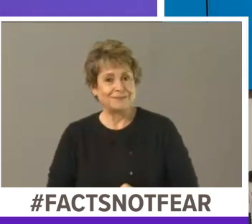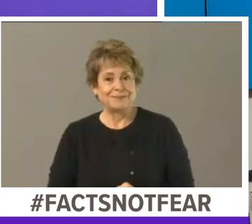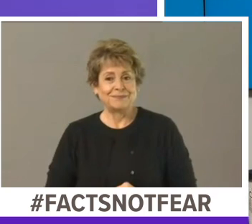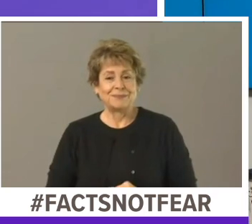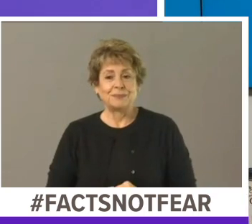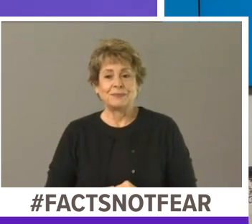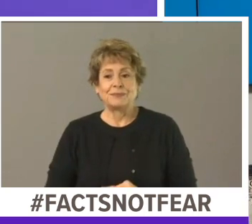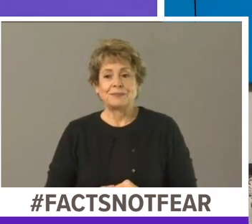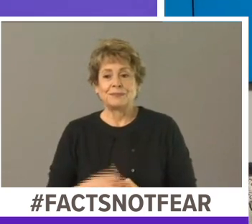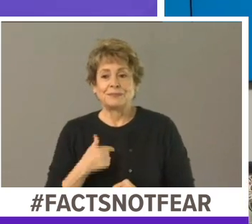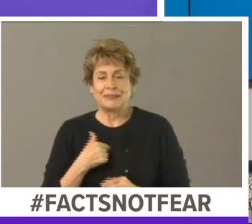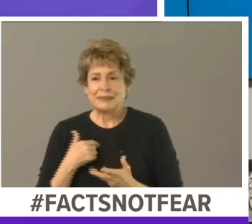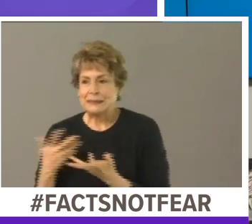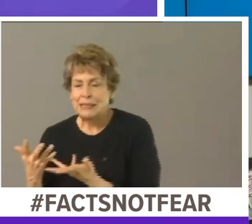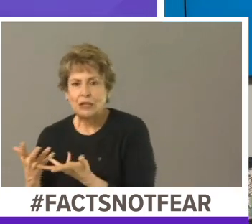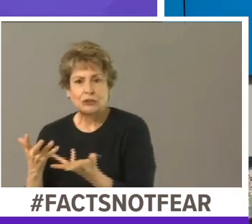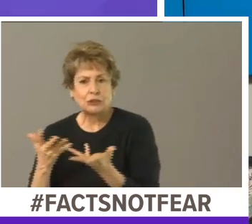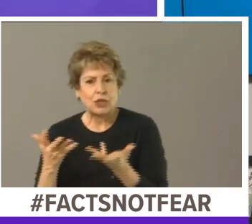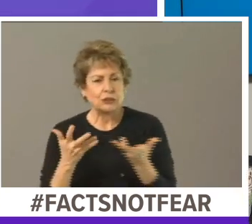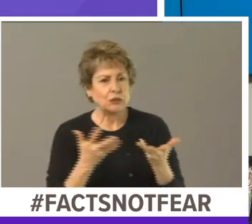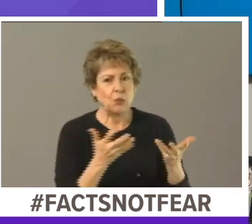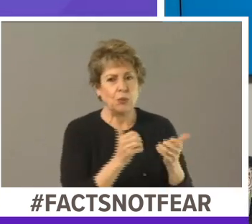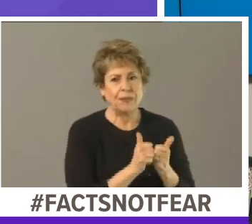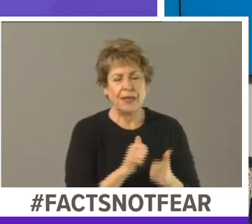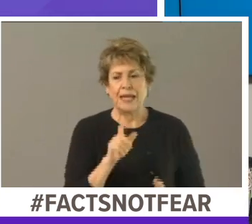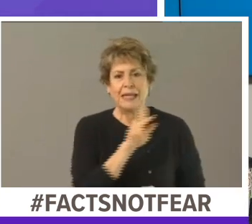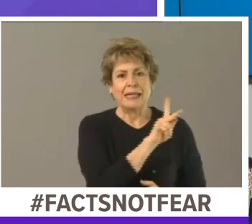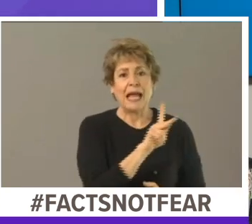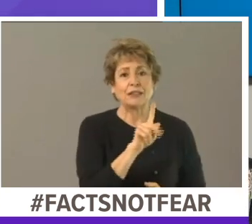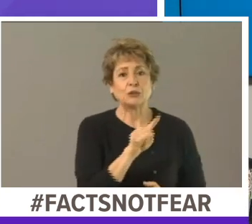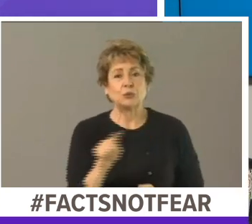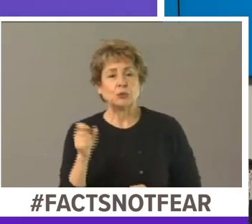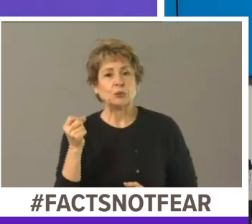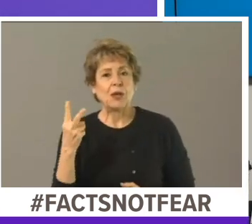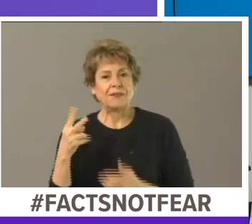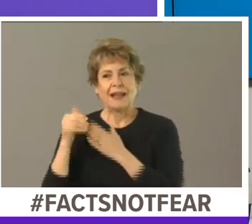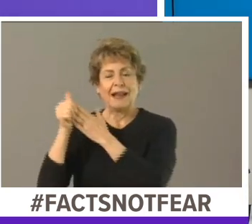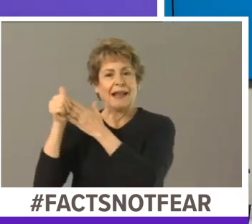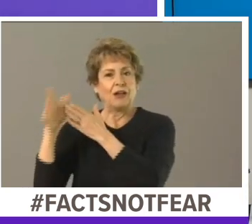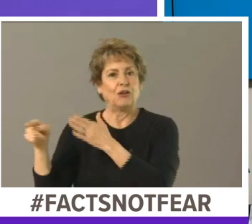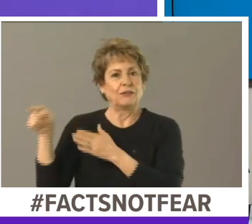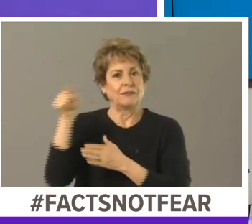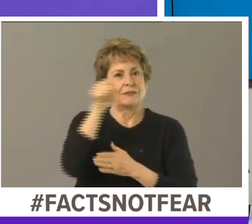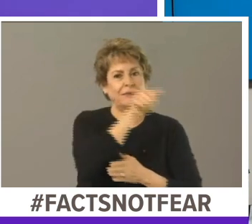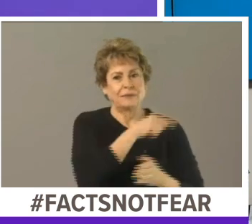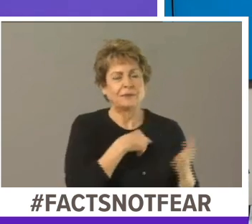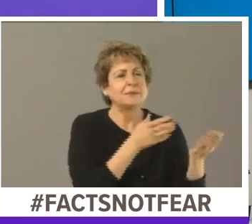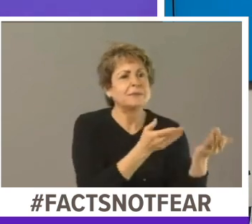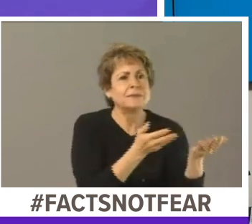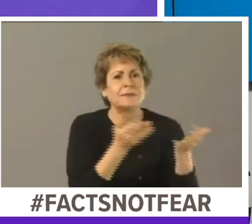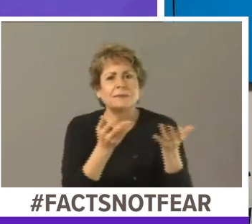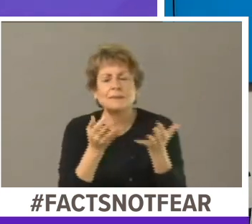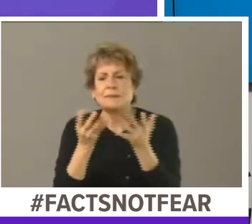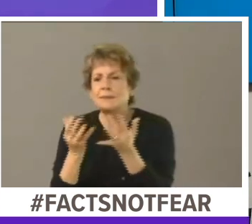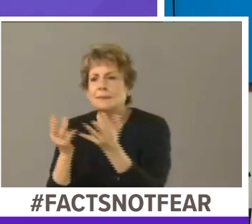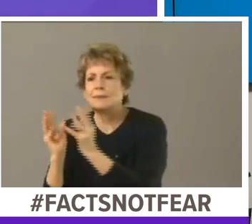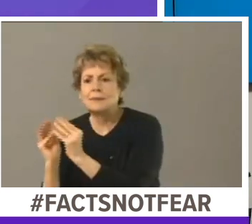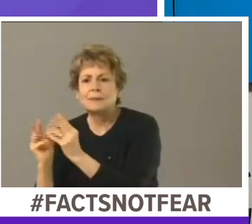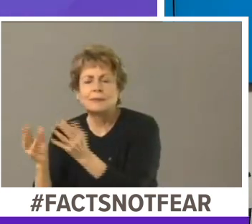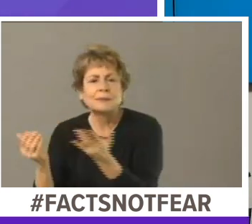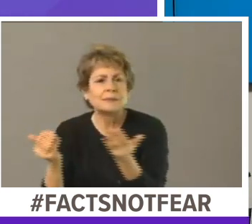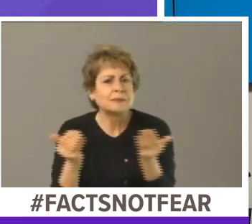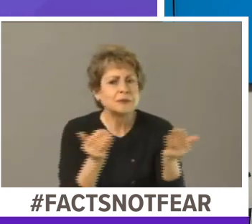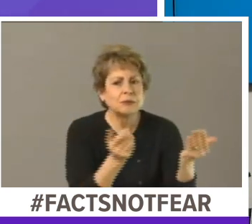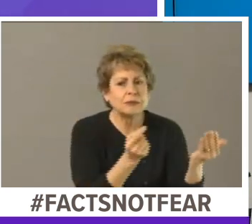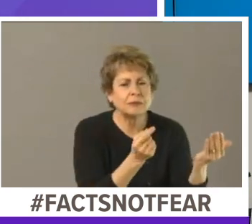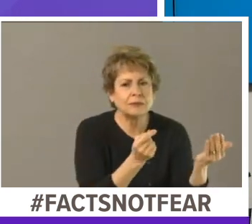K-12 education leaders, our school leaders and our superintendents, hearing from principals and others in terms